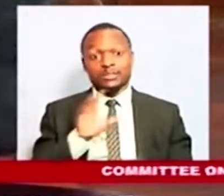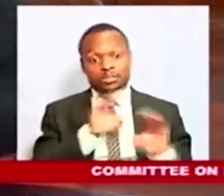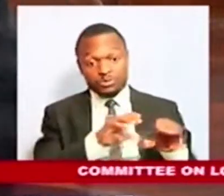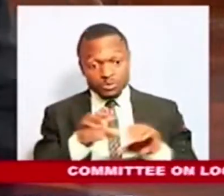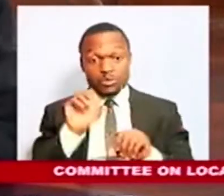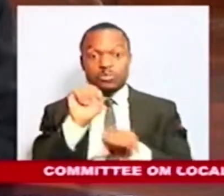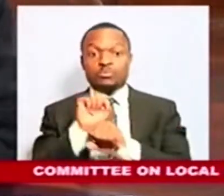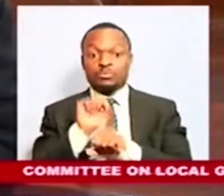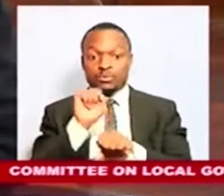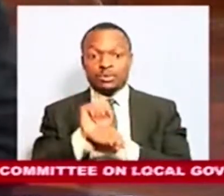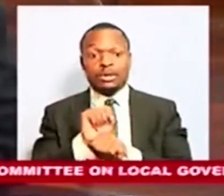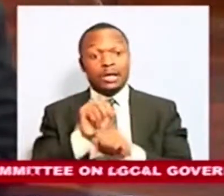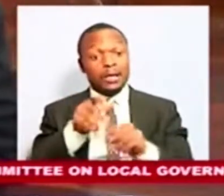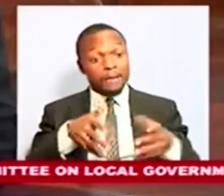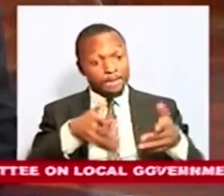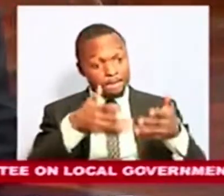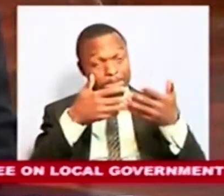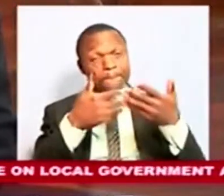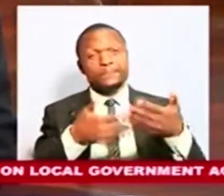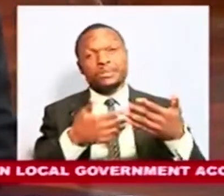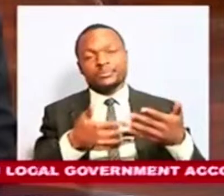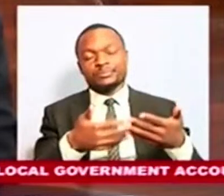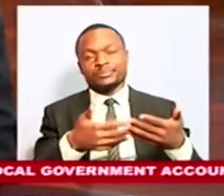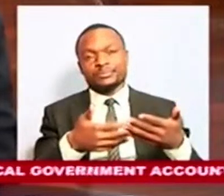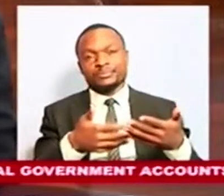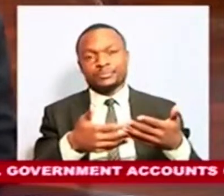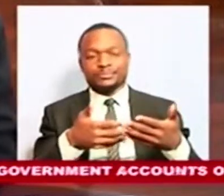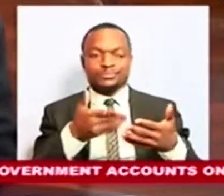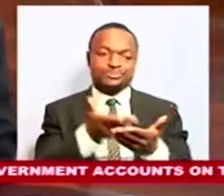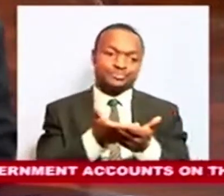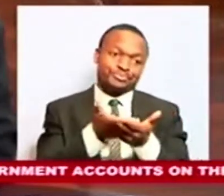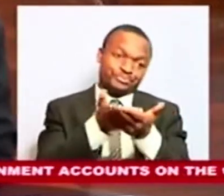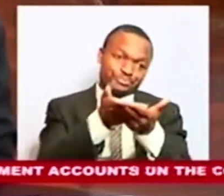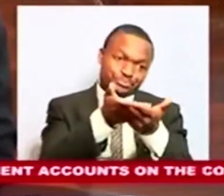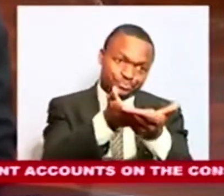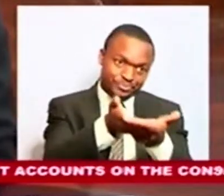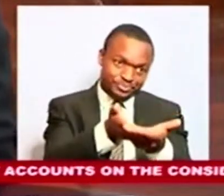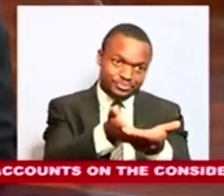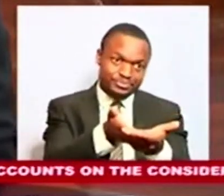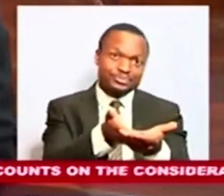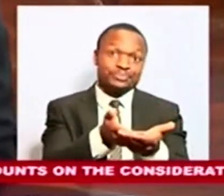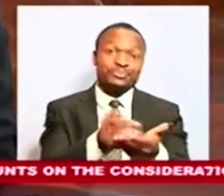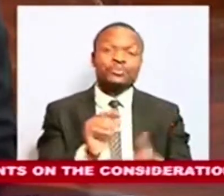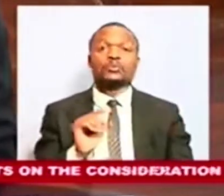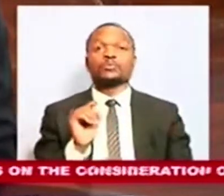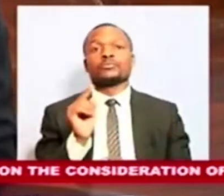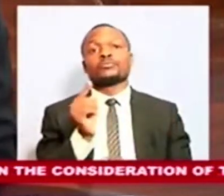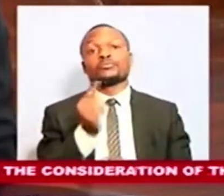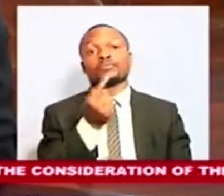so that the documents that are submitted are first